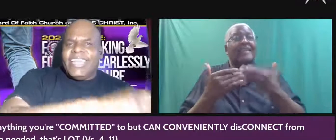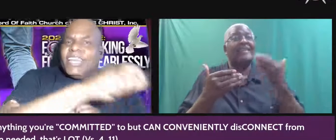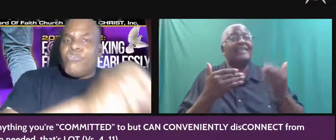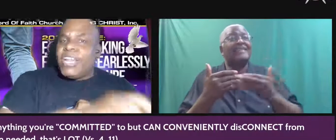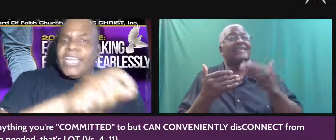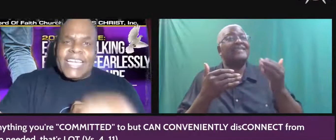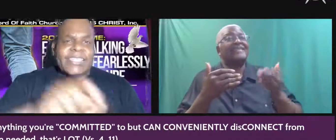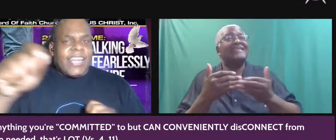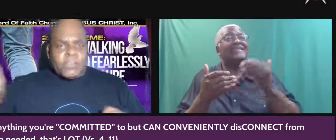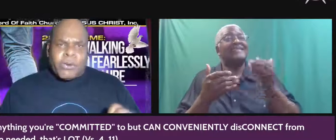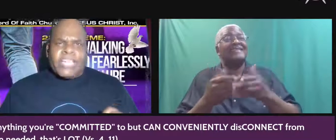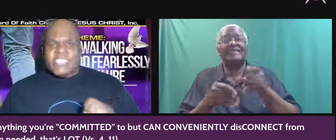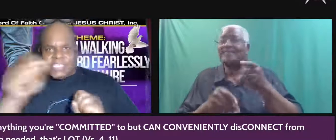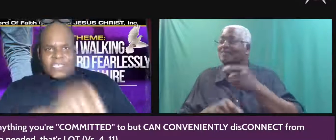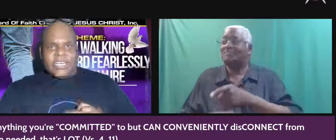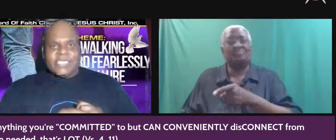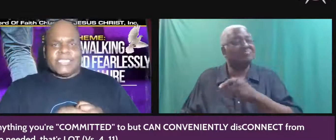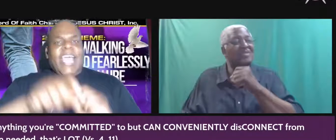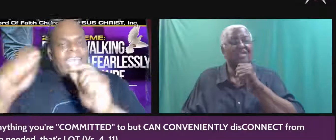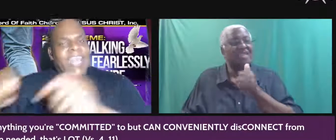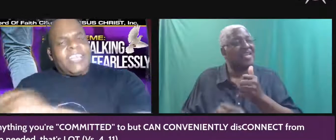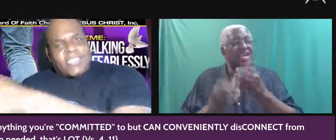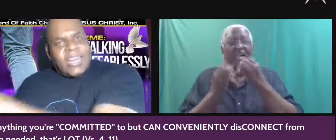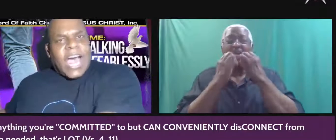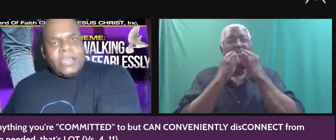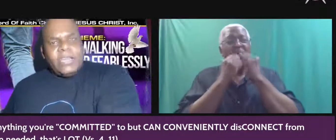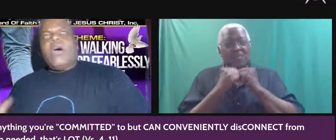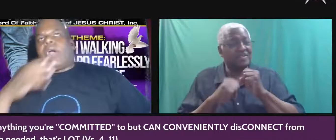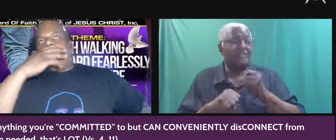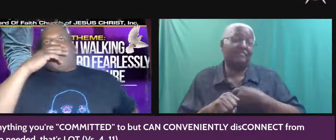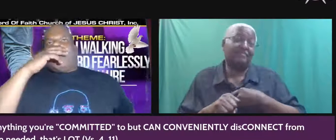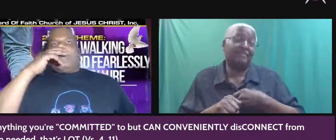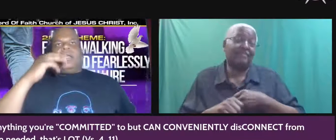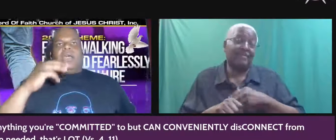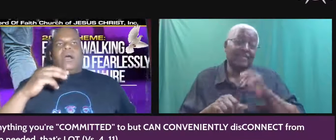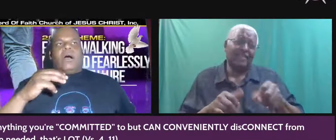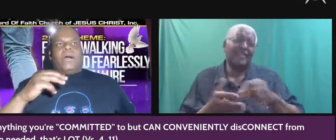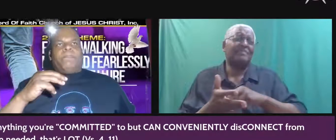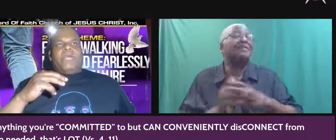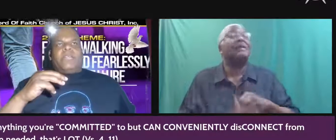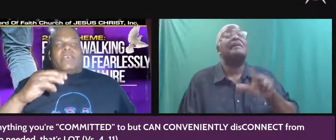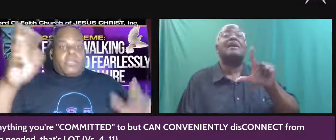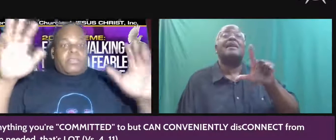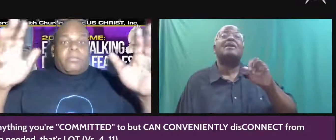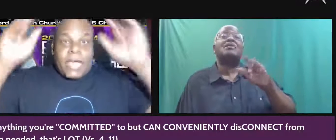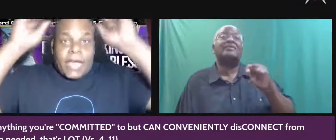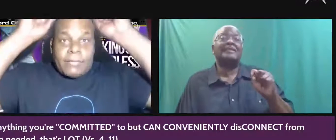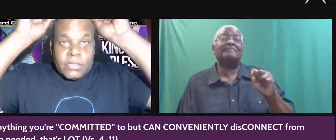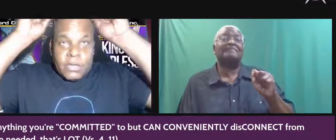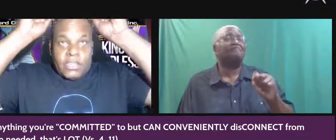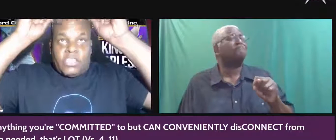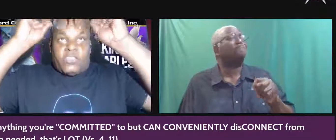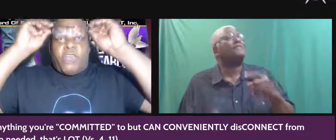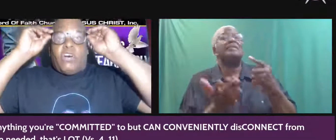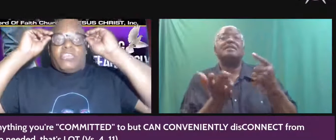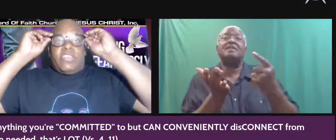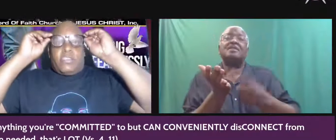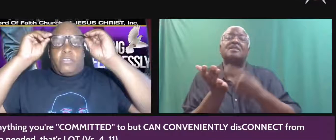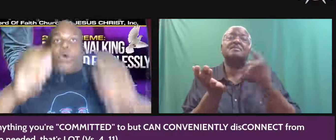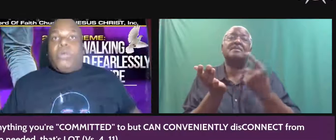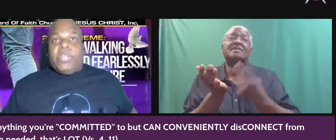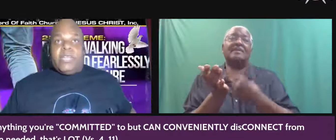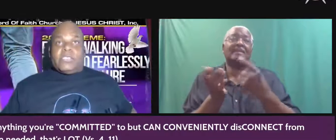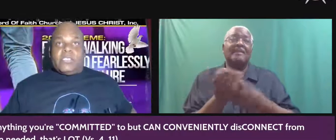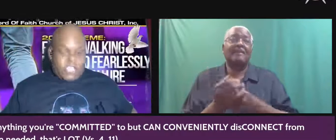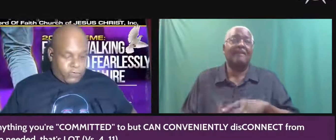down, then it really isn't as precious to us. And it's a lot. Okay, what do I mean? So sometimes this false